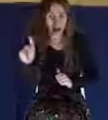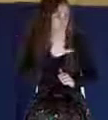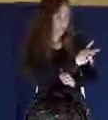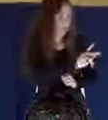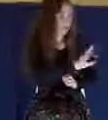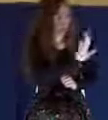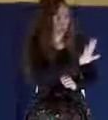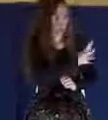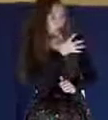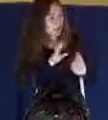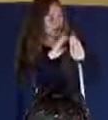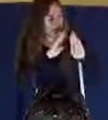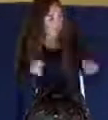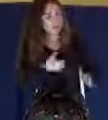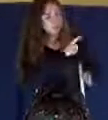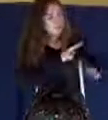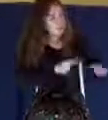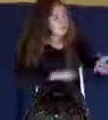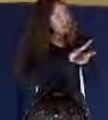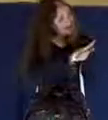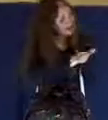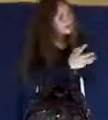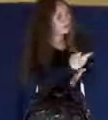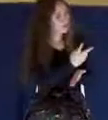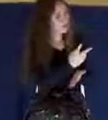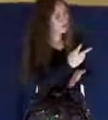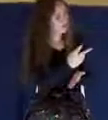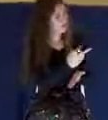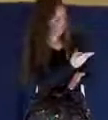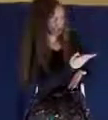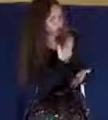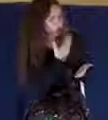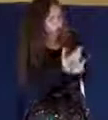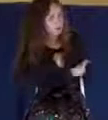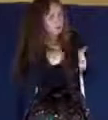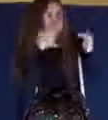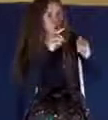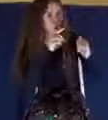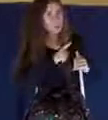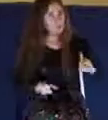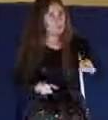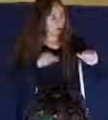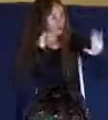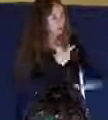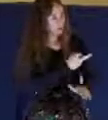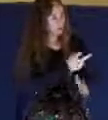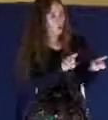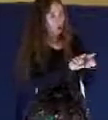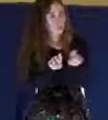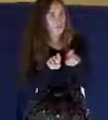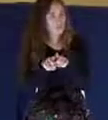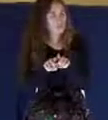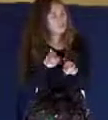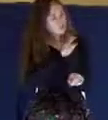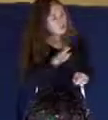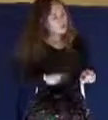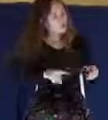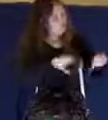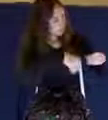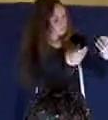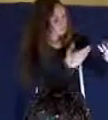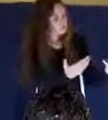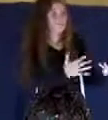you. You've been good to me. I pray God is good to you. Look at verse 9. The Lord grant you that you may find rest, each of you, in the house of her